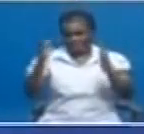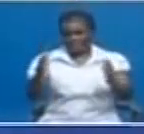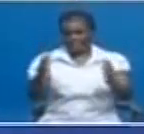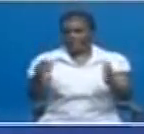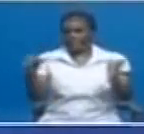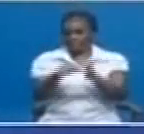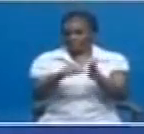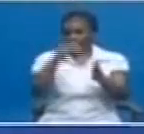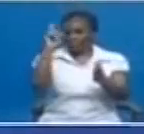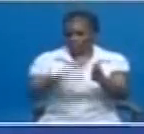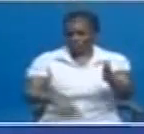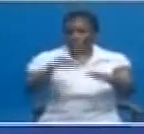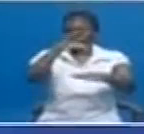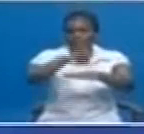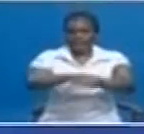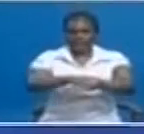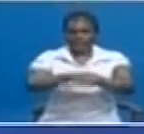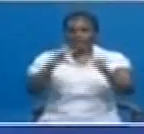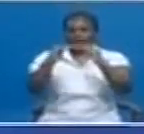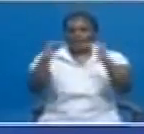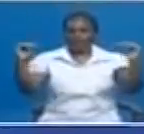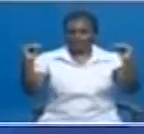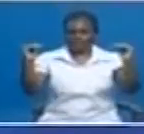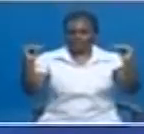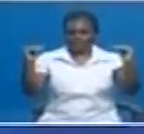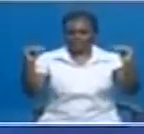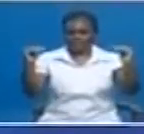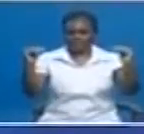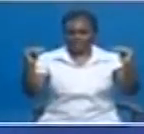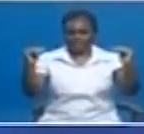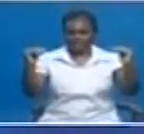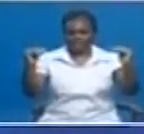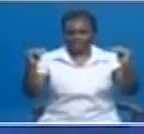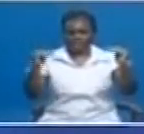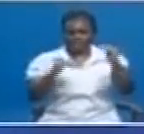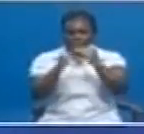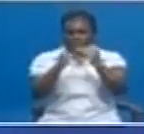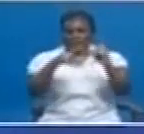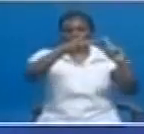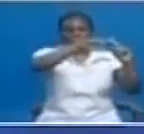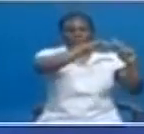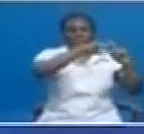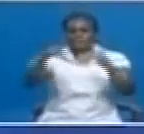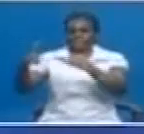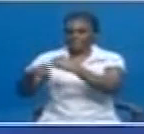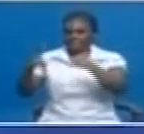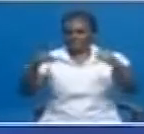hurdle right now is try to get the average cabin factor up to plus 70 something